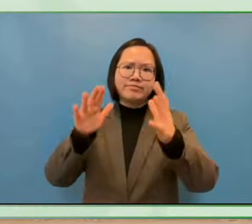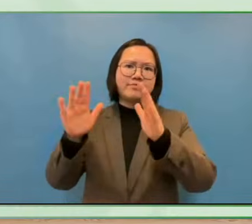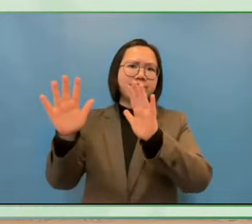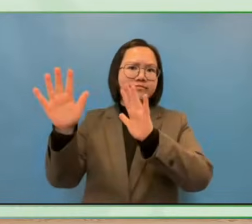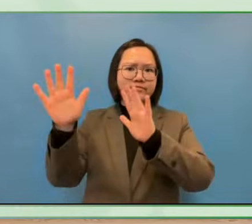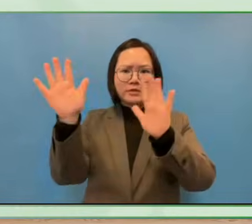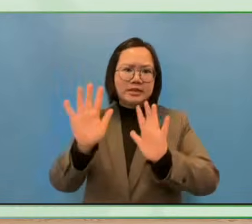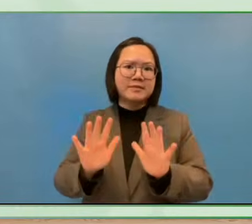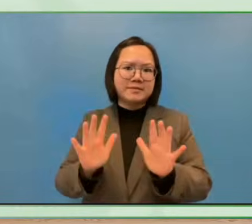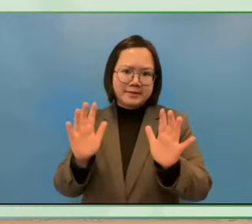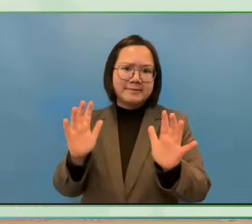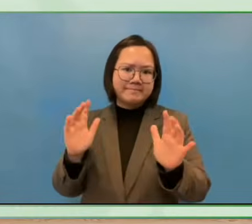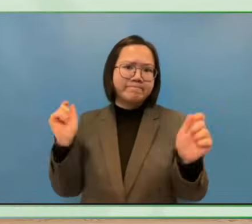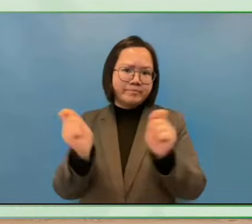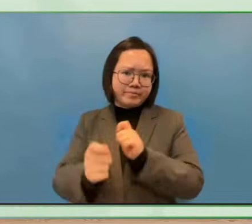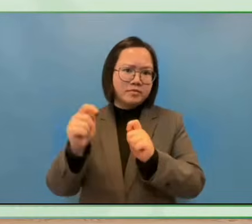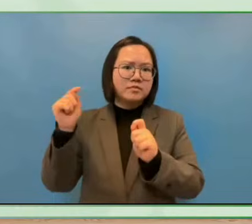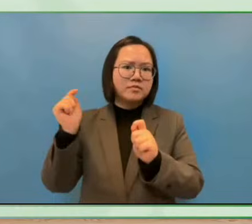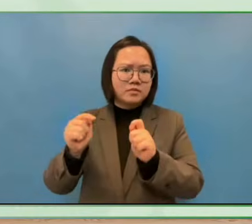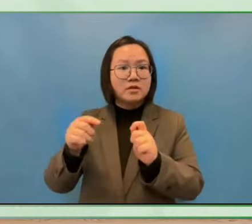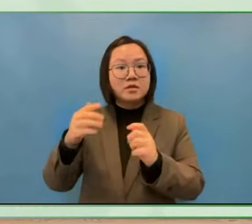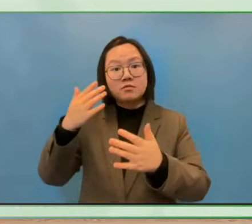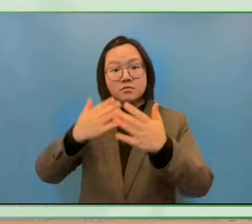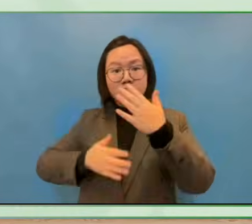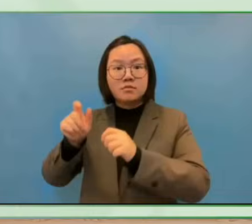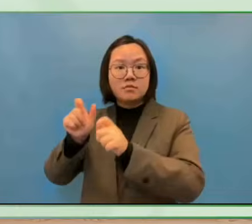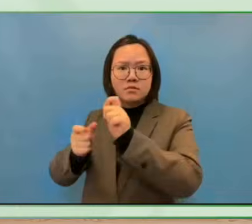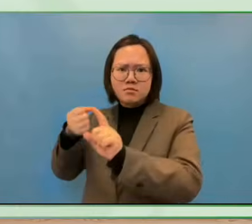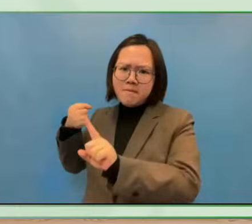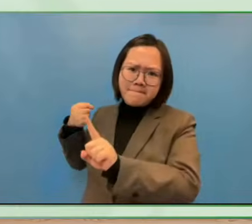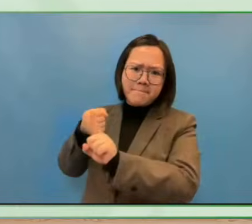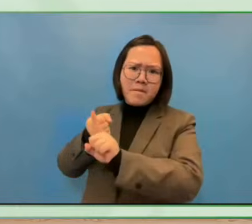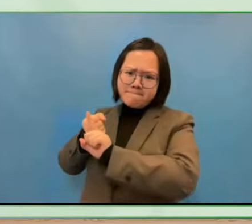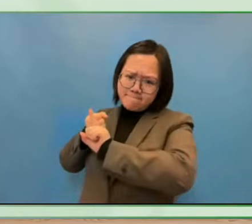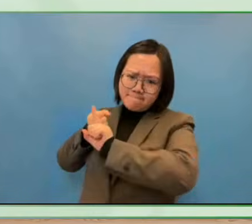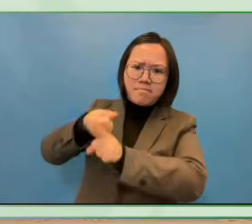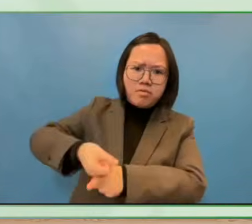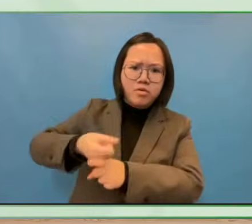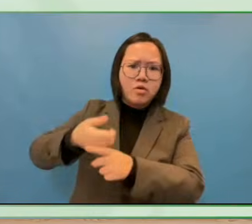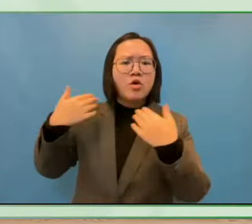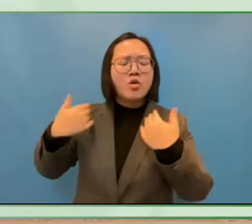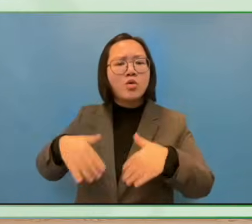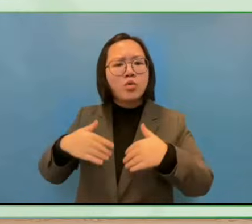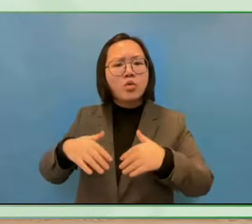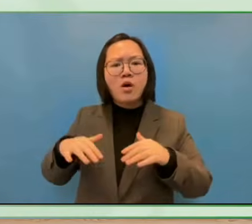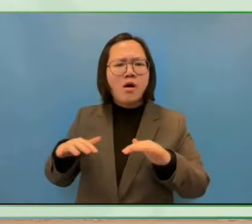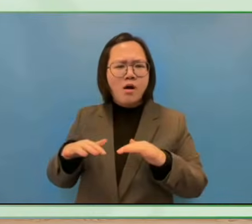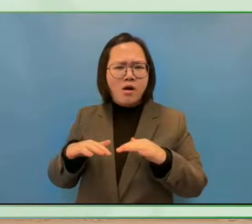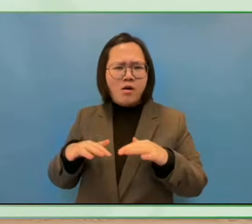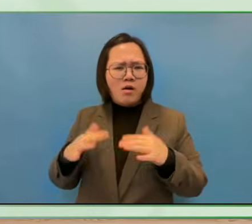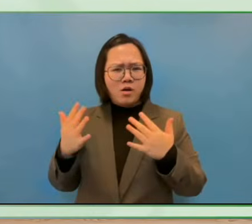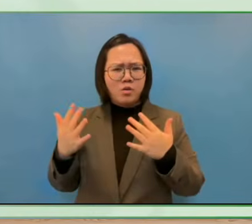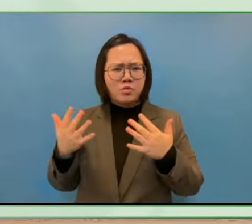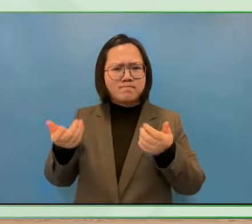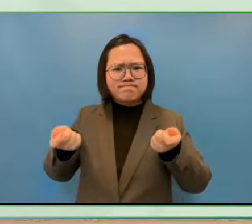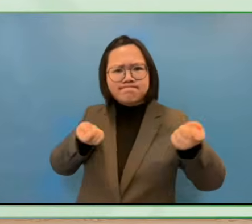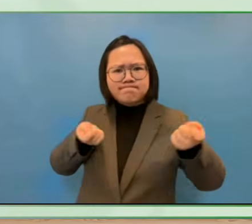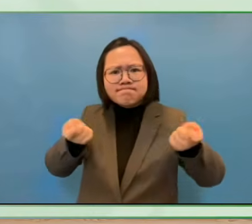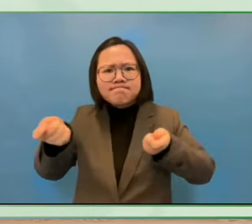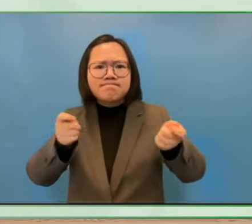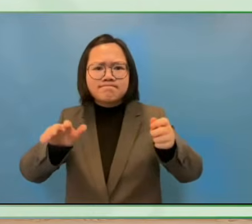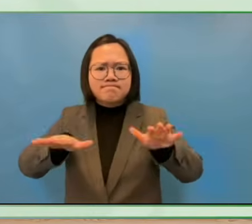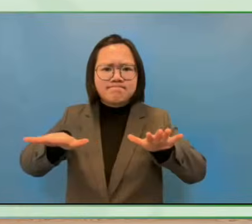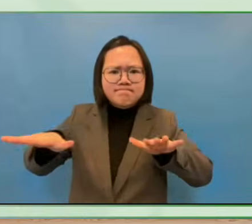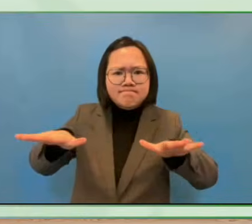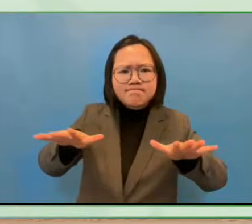threats to people with disabilities would, of course, be governments. Do you see them reacting? And if I trust the